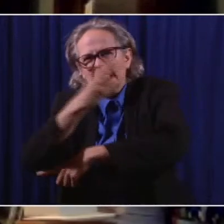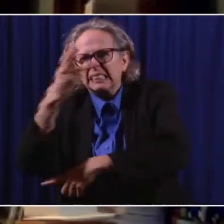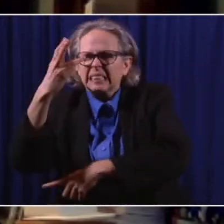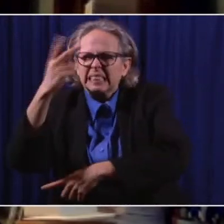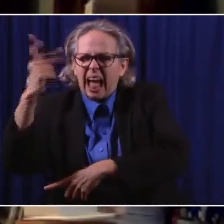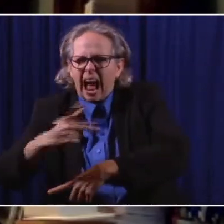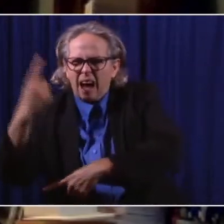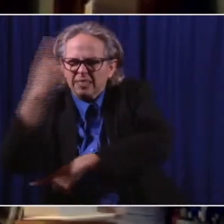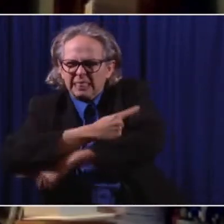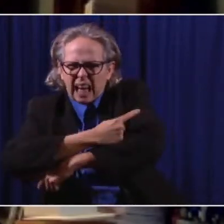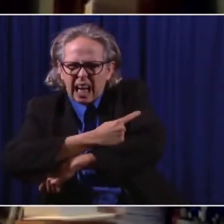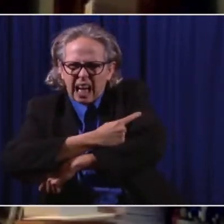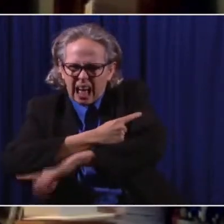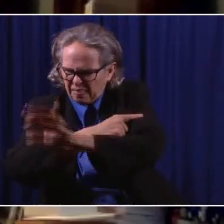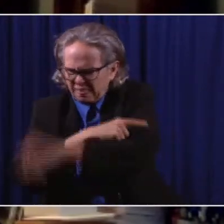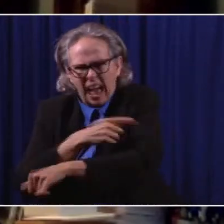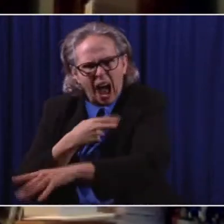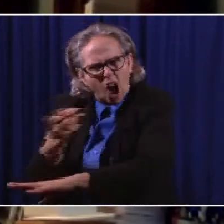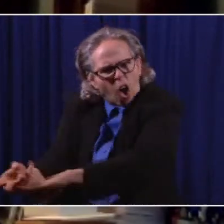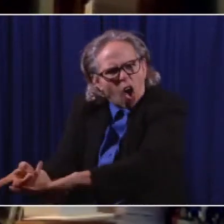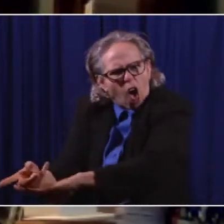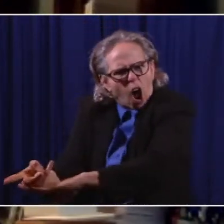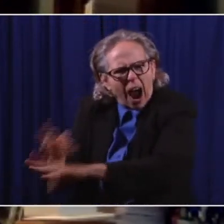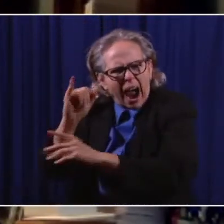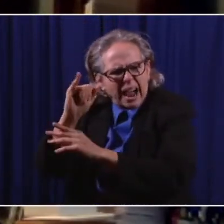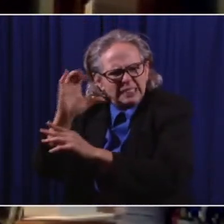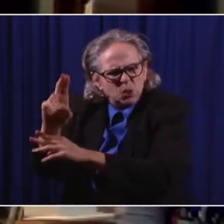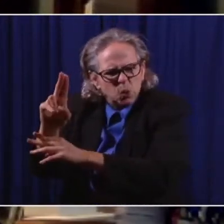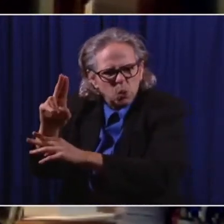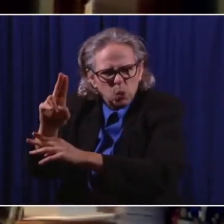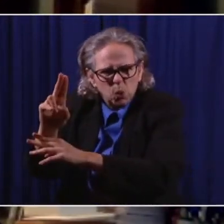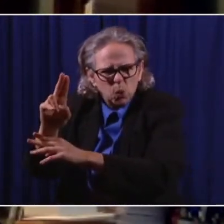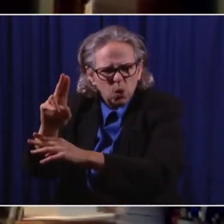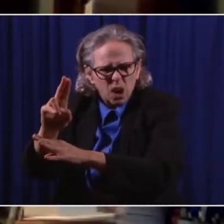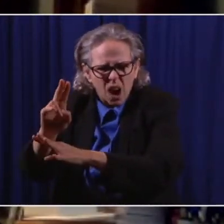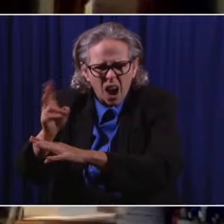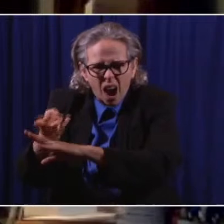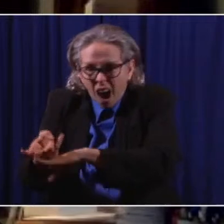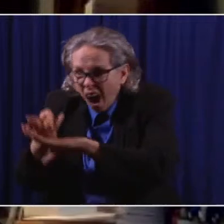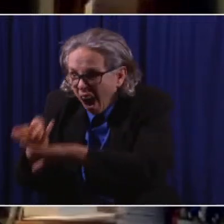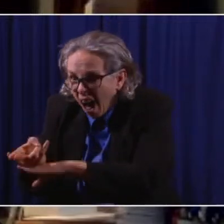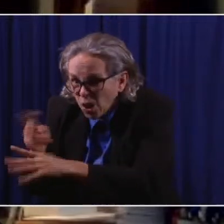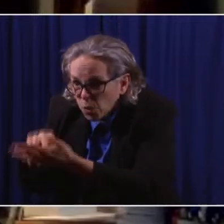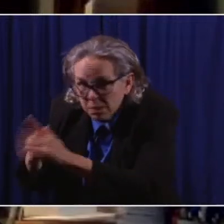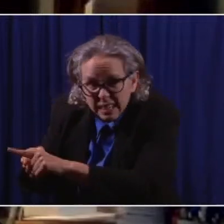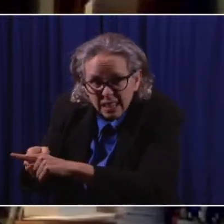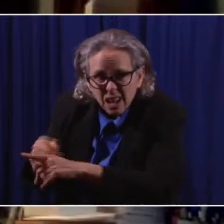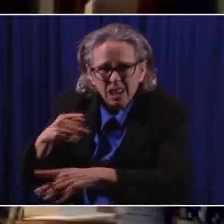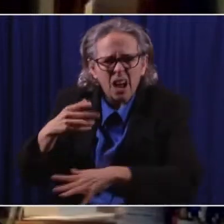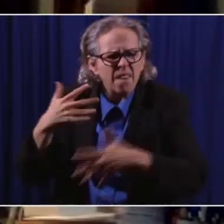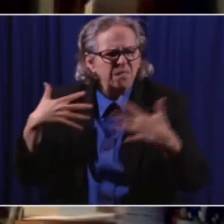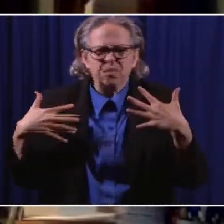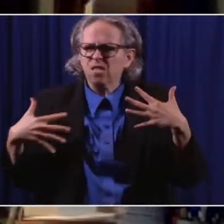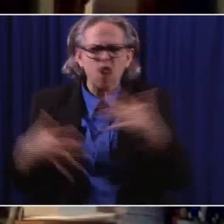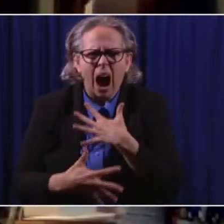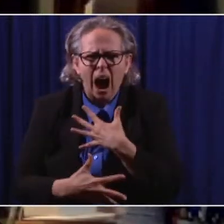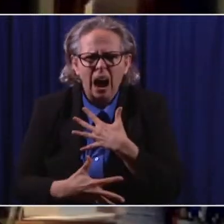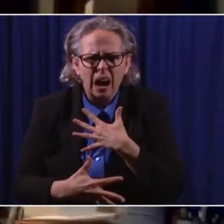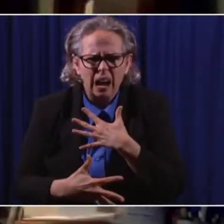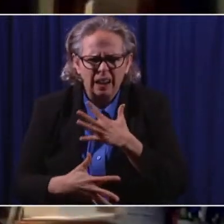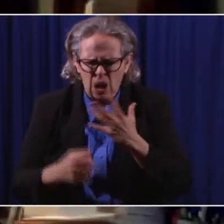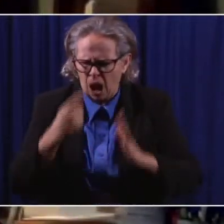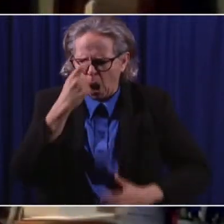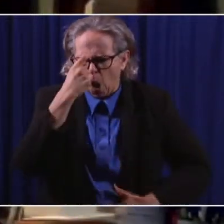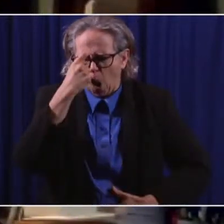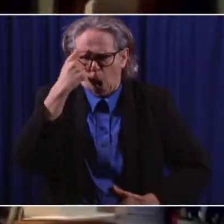period of time, I will tell you, it is a frightening experience. I want everybody out there who's listening to understand that